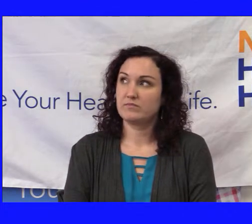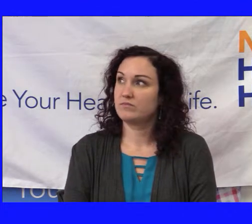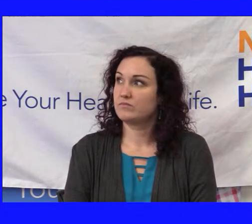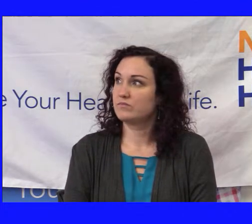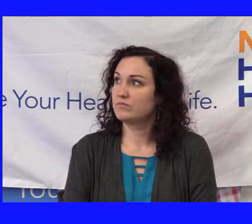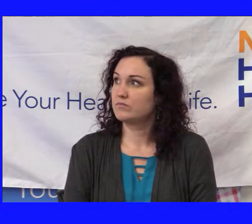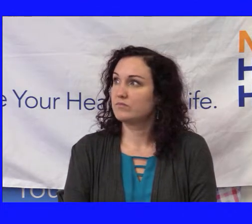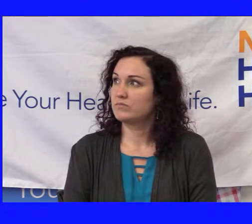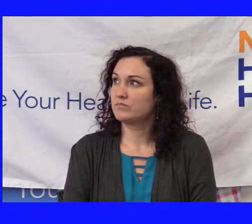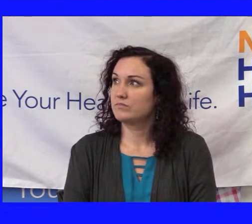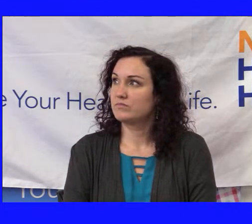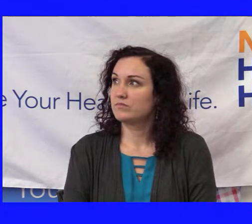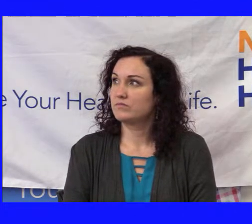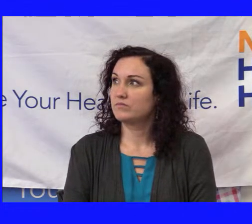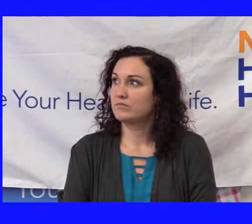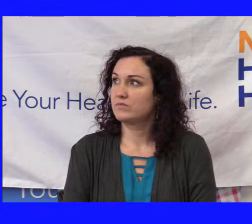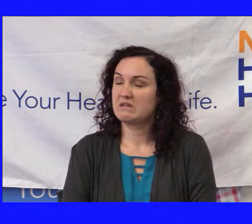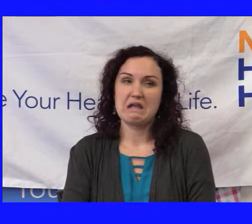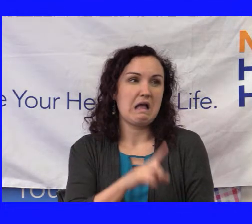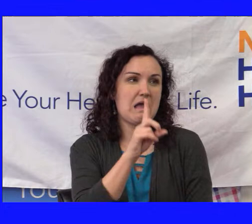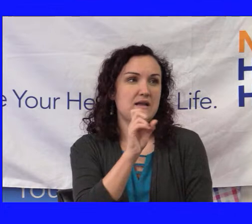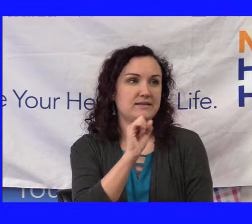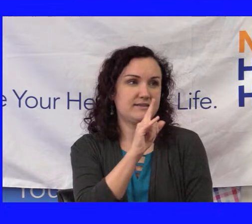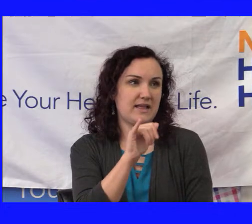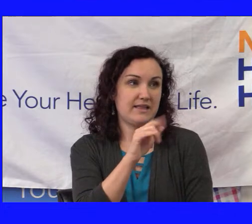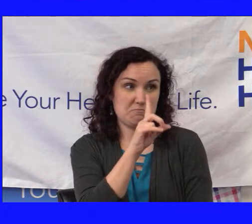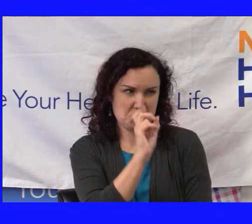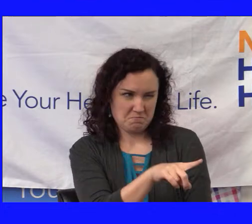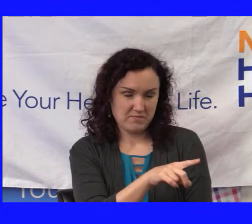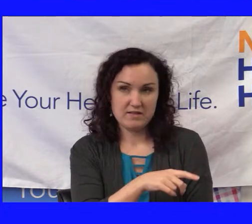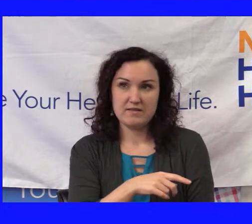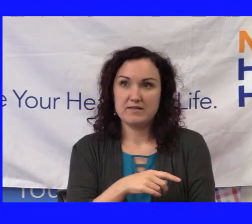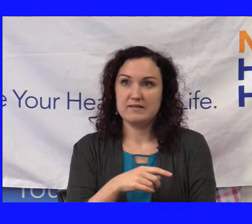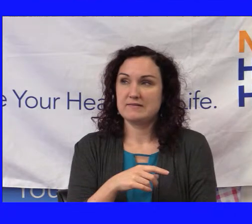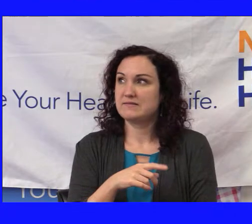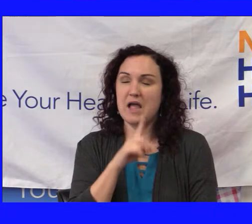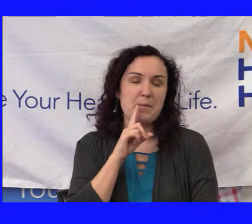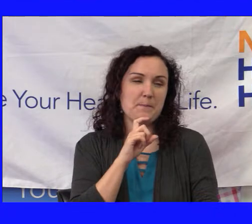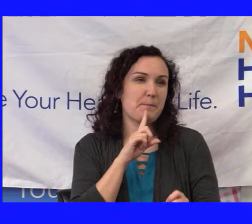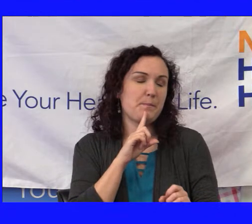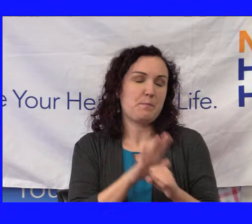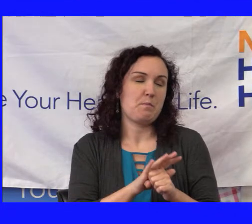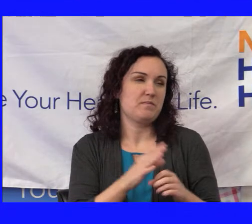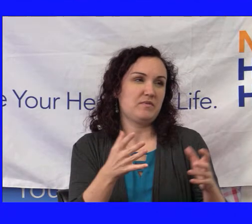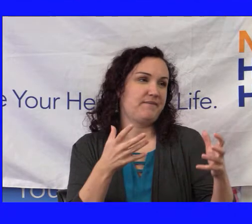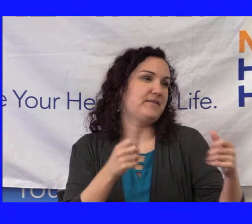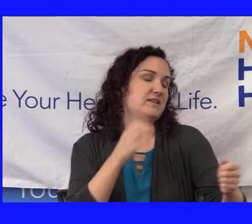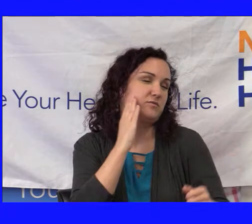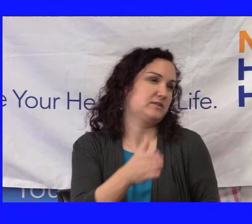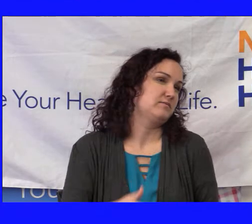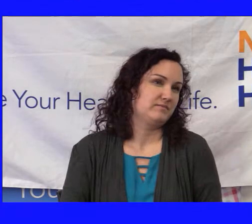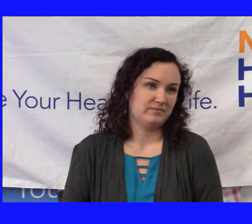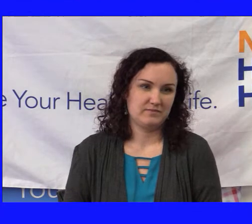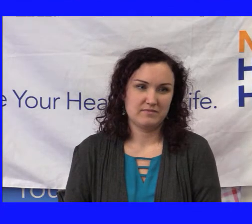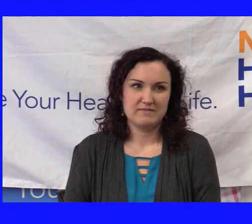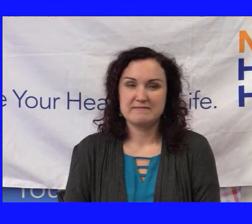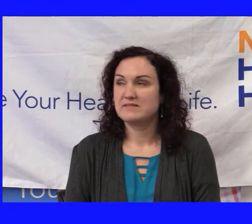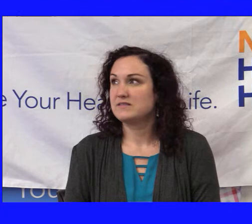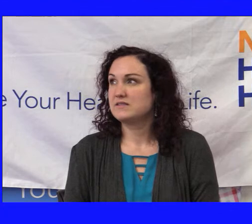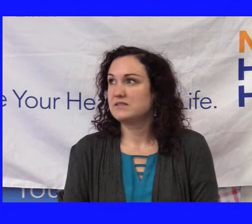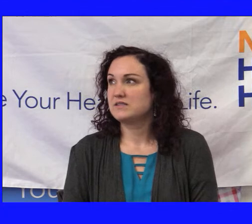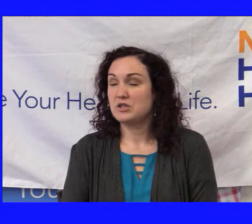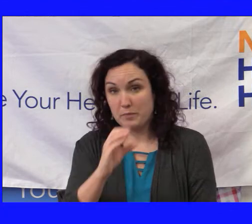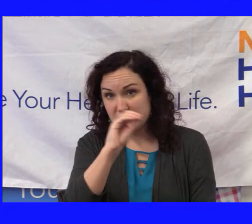that, can I ask a quick question? Yes, Sally. I promise it'll be fast. This percentage of